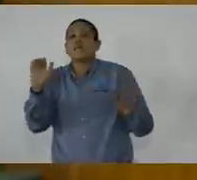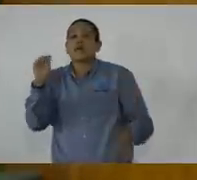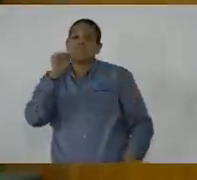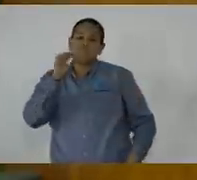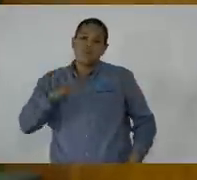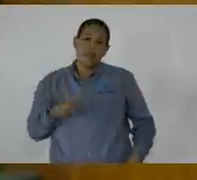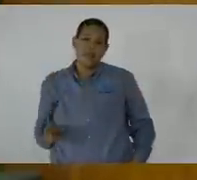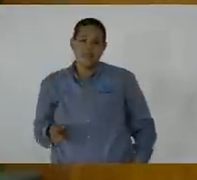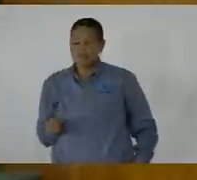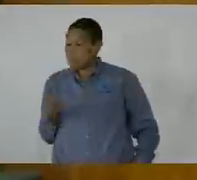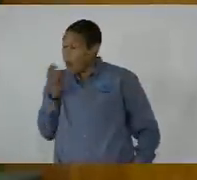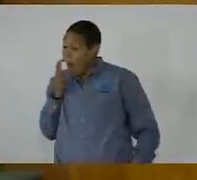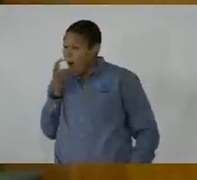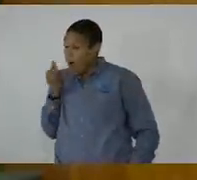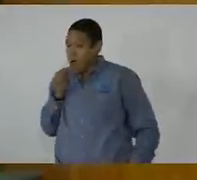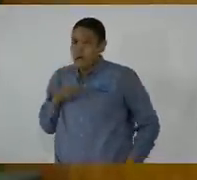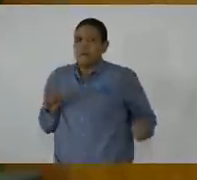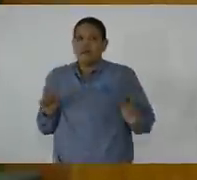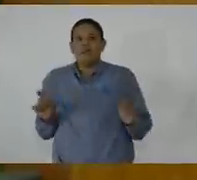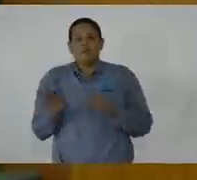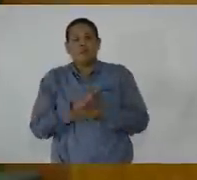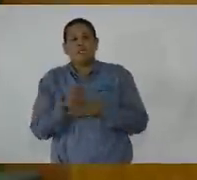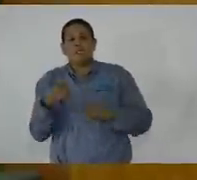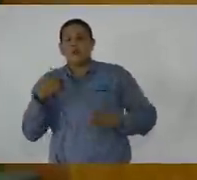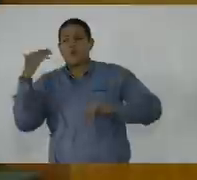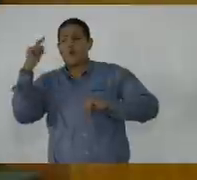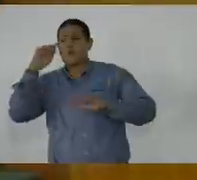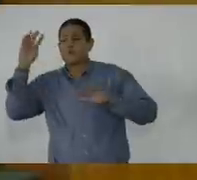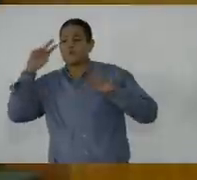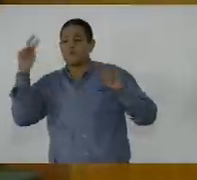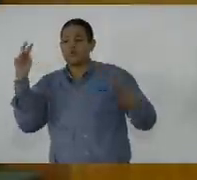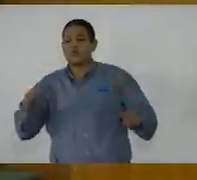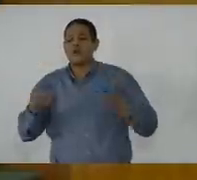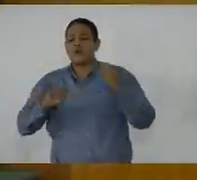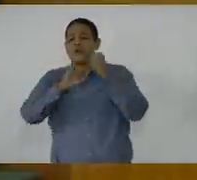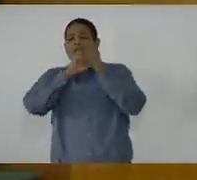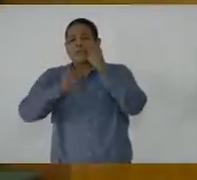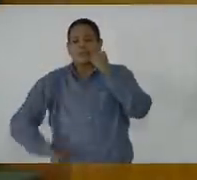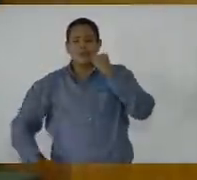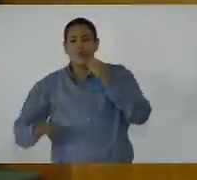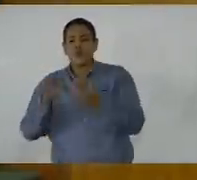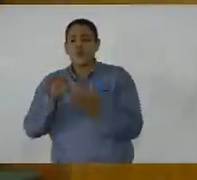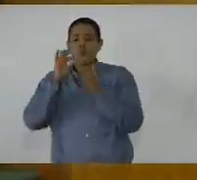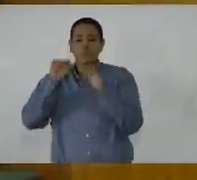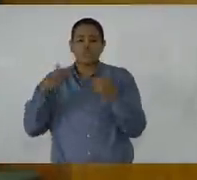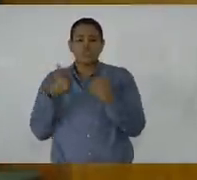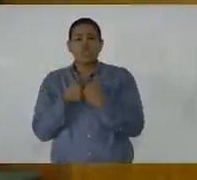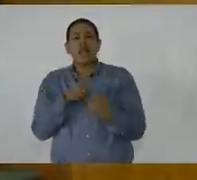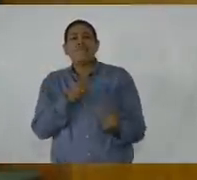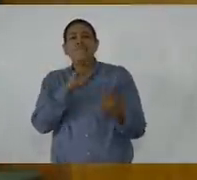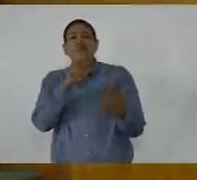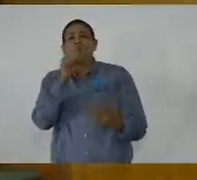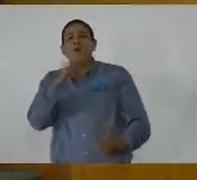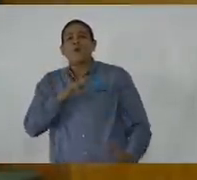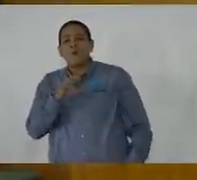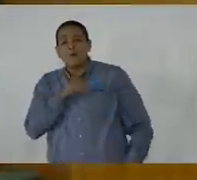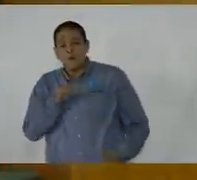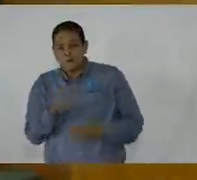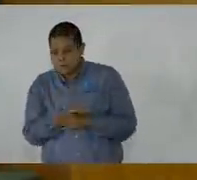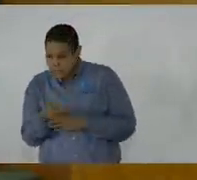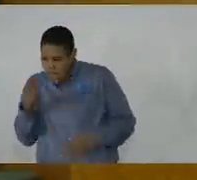females. And we are moving to address the long-standing and unique challenges faced by our women-owned business in